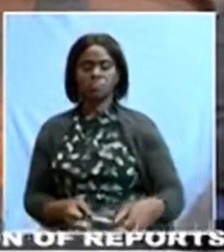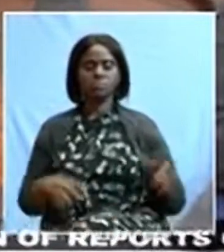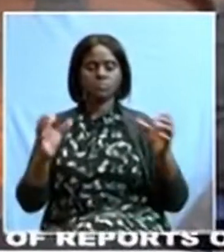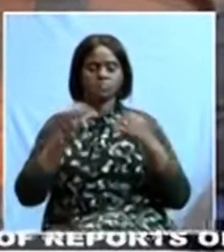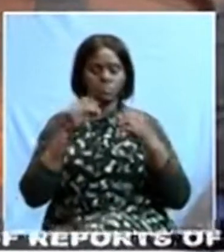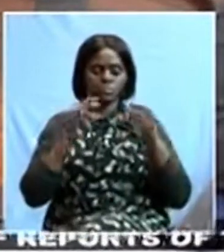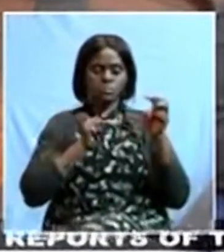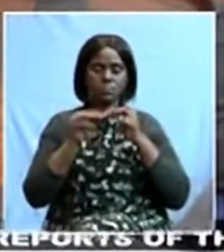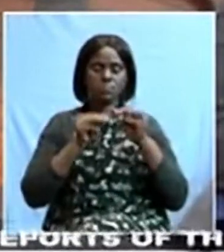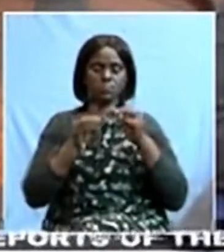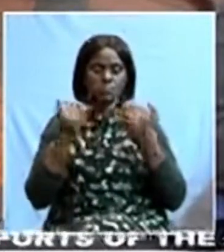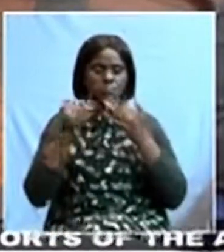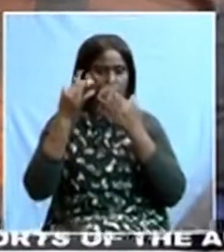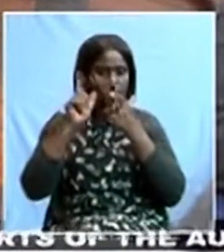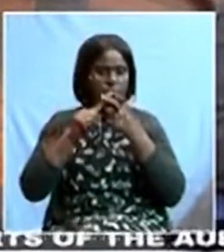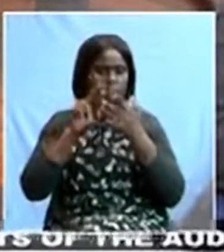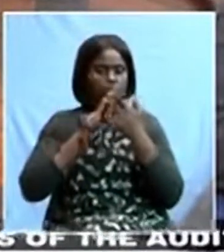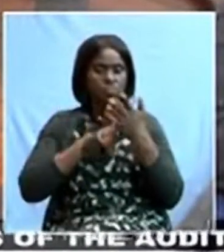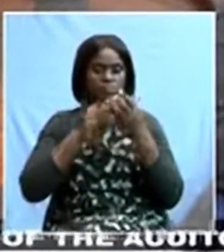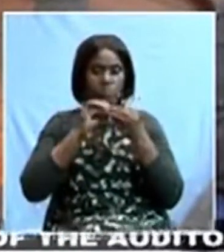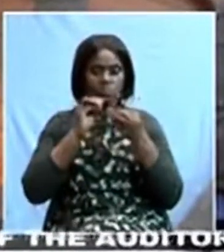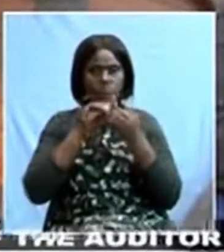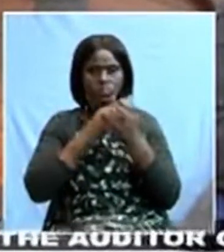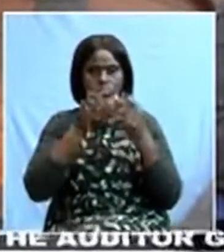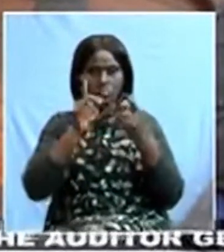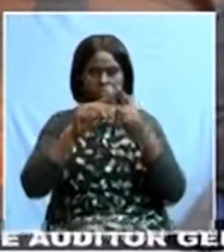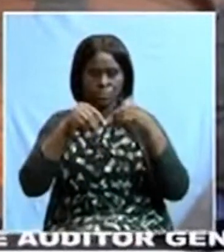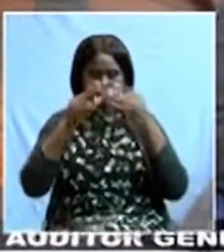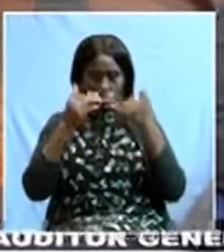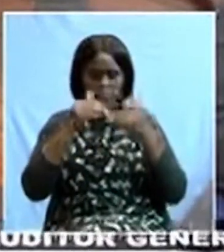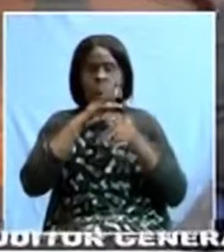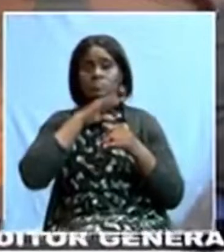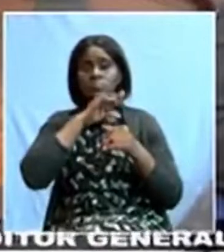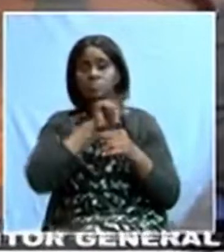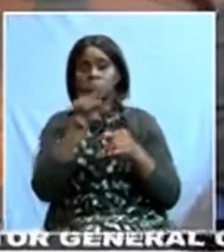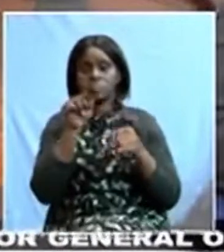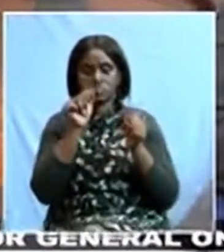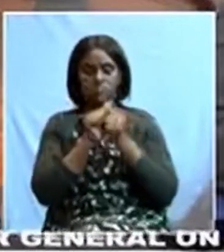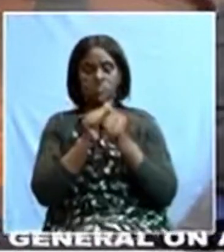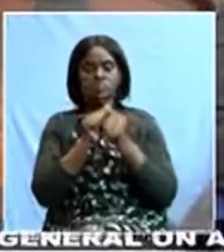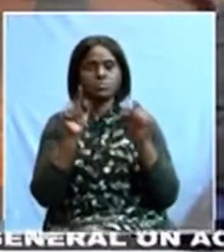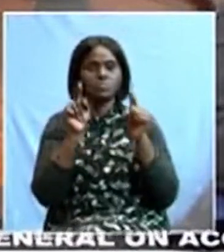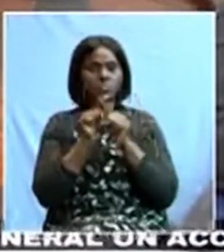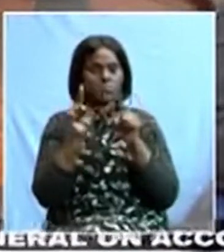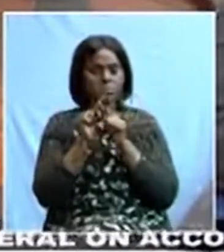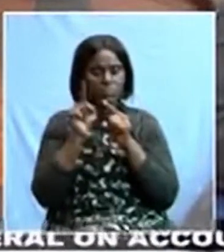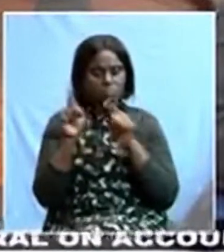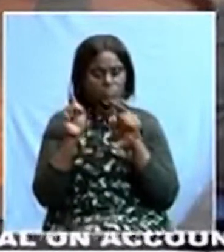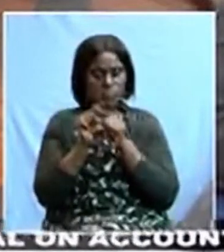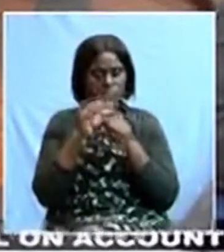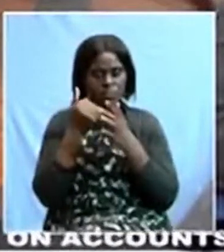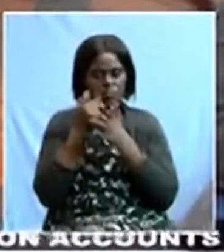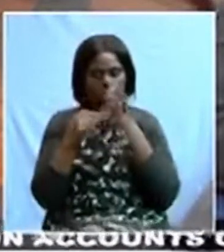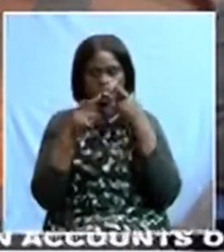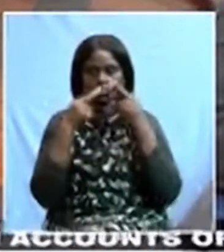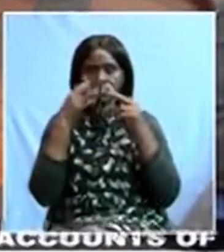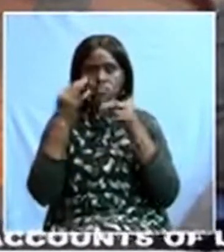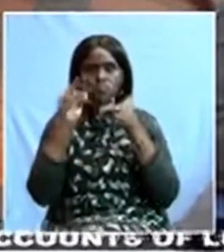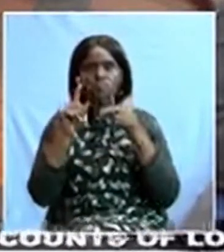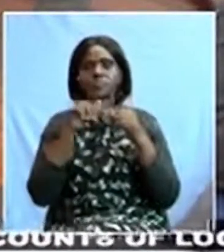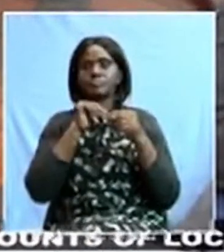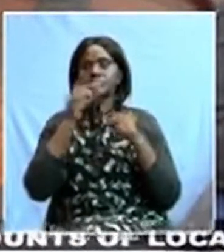Council management wishes to report that failure to provide waste bins and receptacles was as a result of